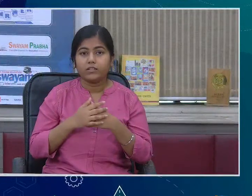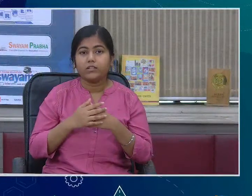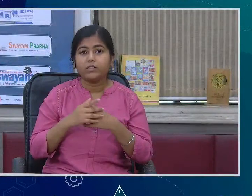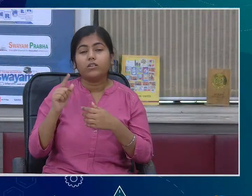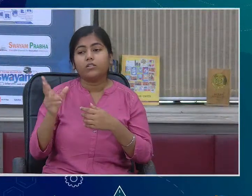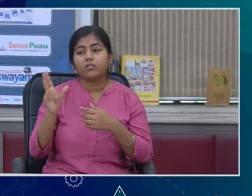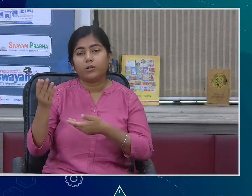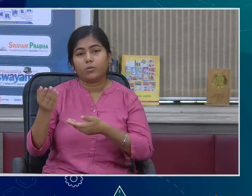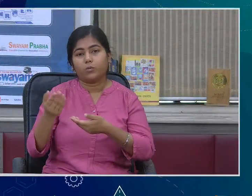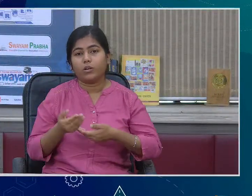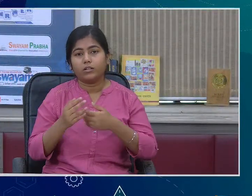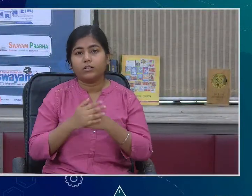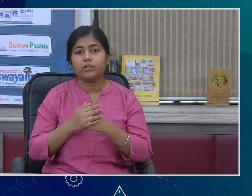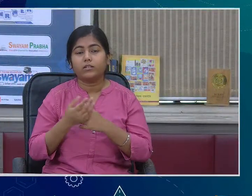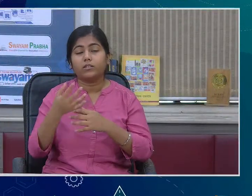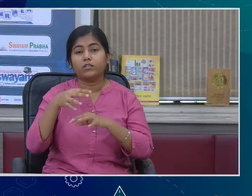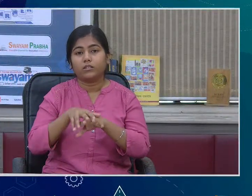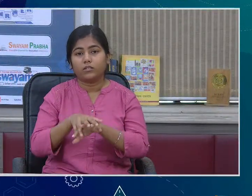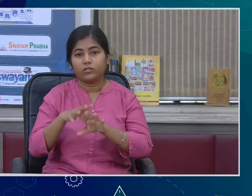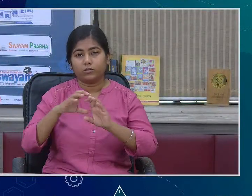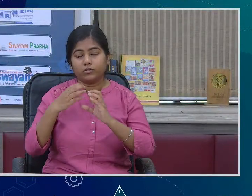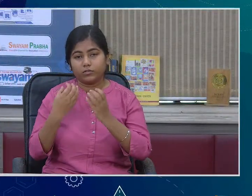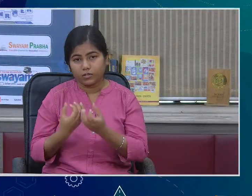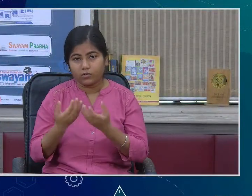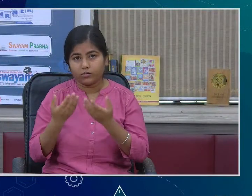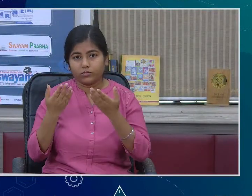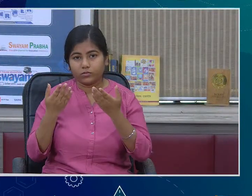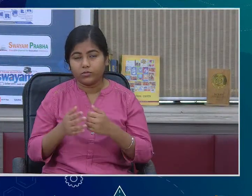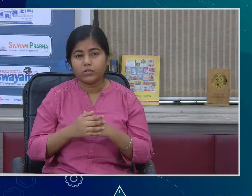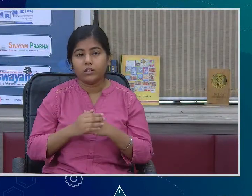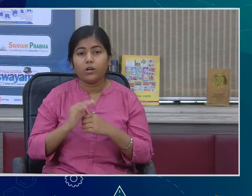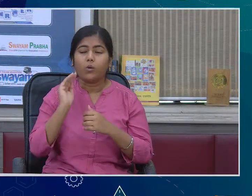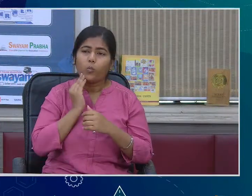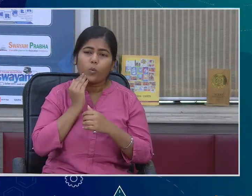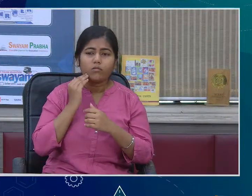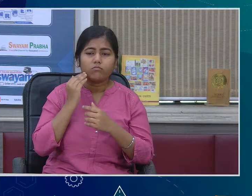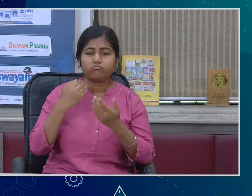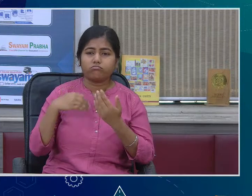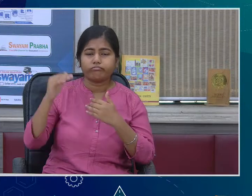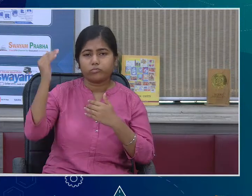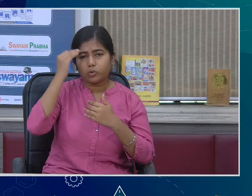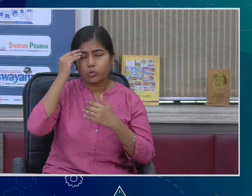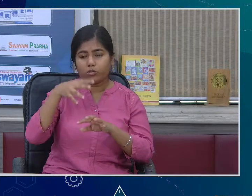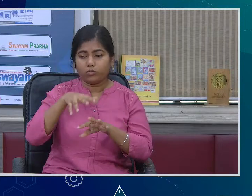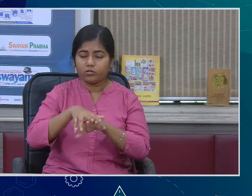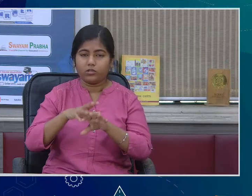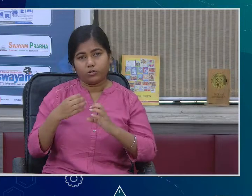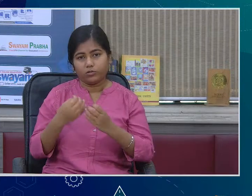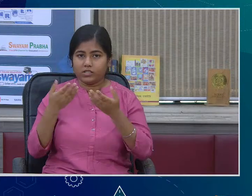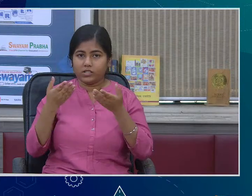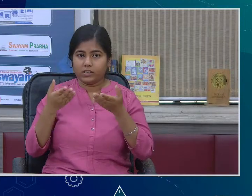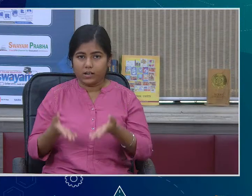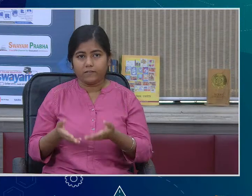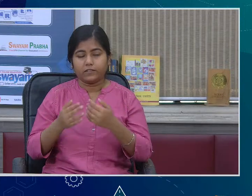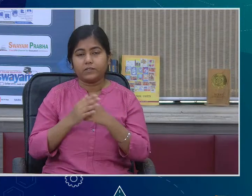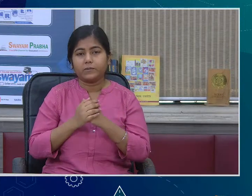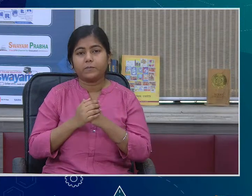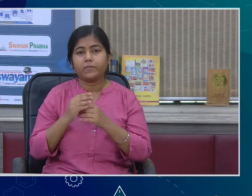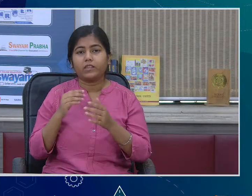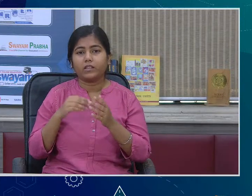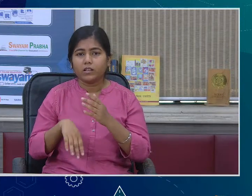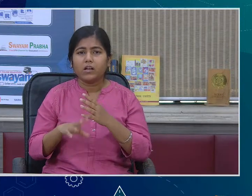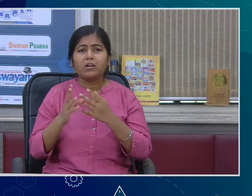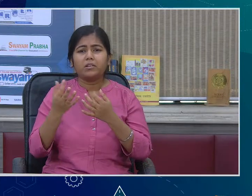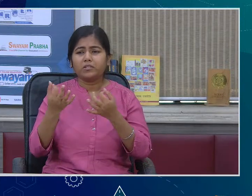back again to the inclusive classroom portion. And when we know that this is an inclusive classroom, there are all sorts of